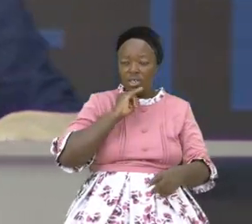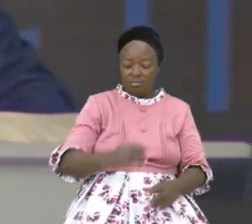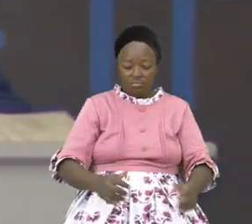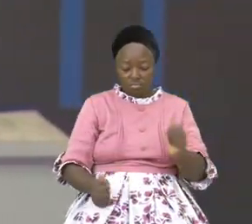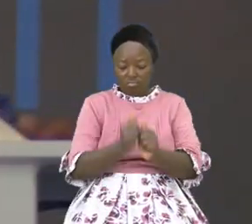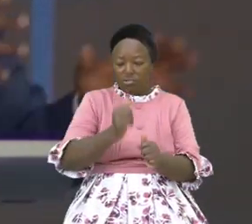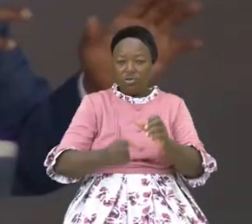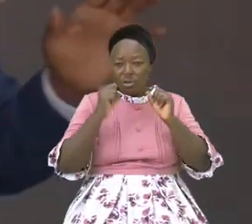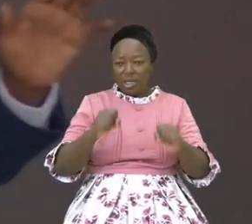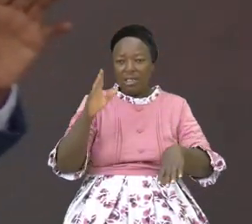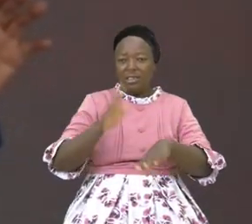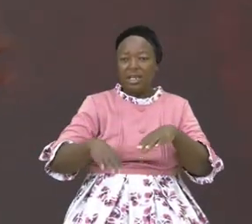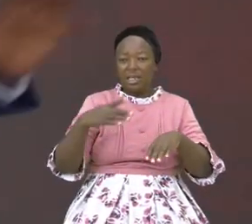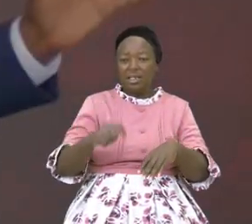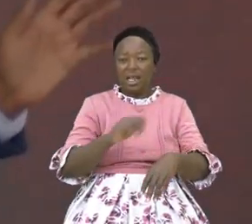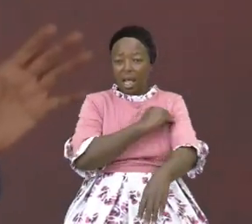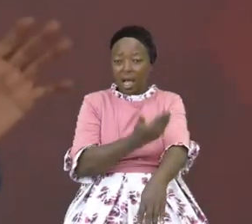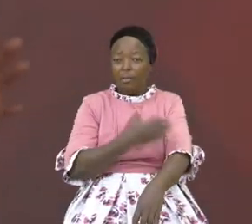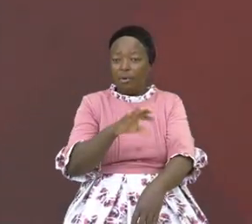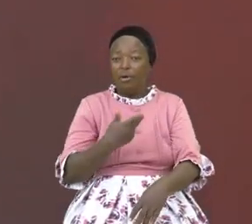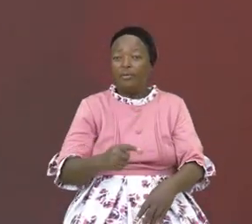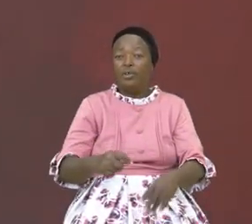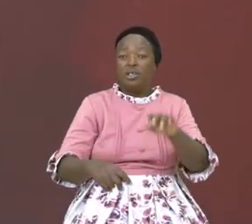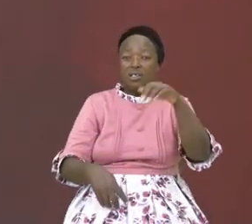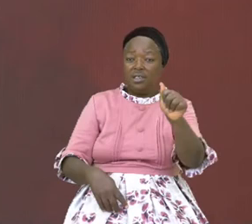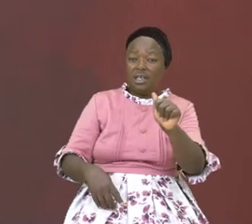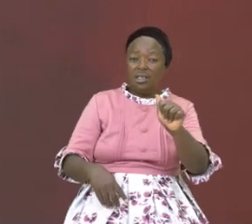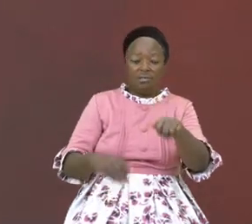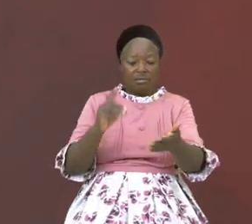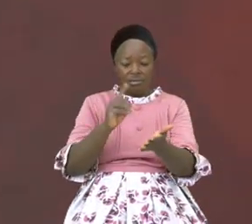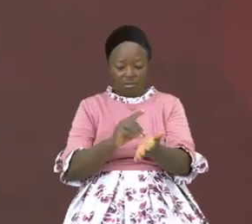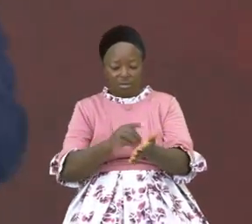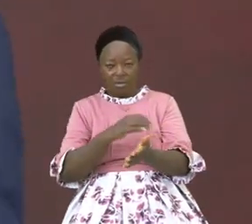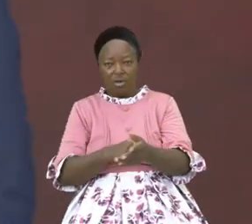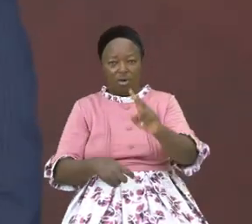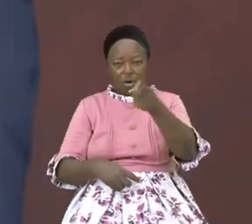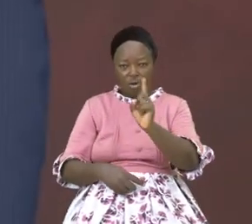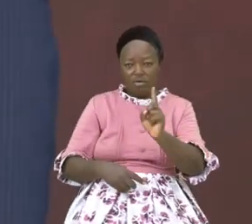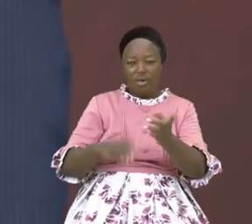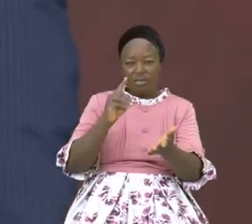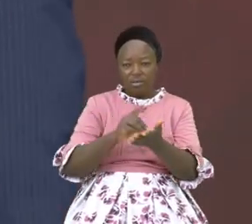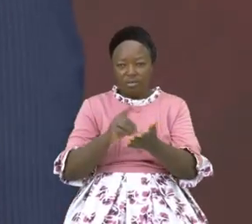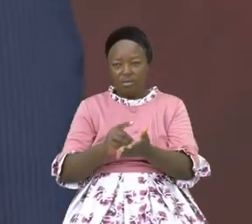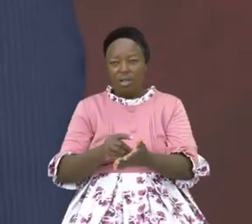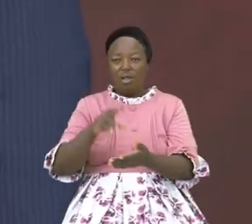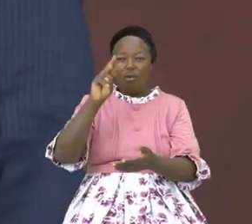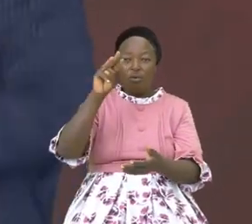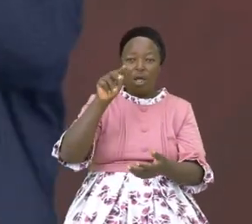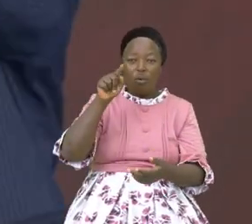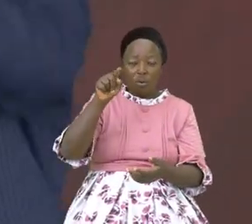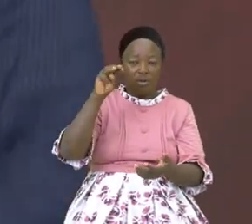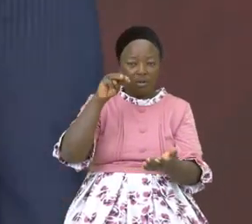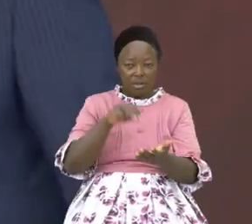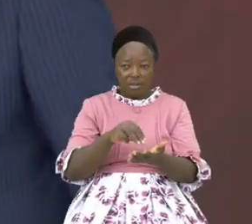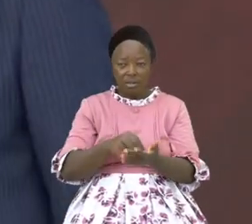the arm of 10 doctors, 100 doctors, 1,000 doctors. And what they cannot